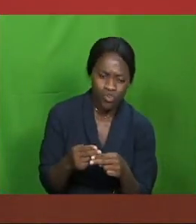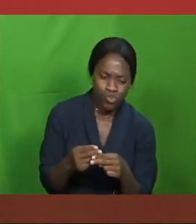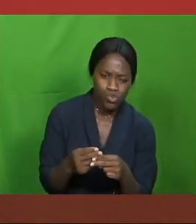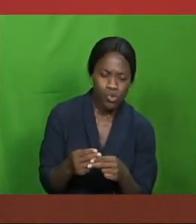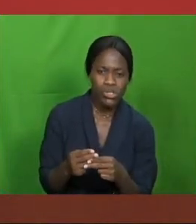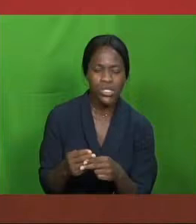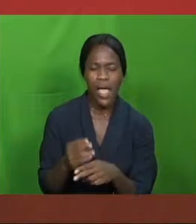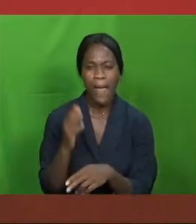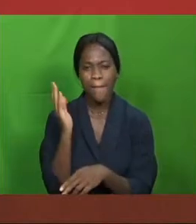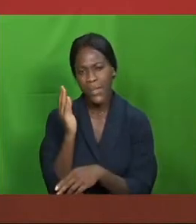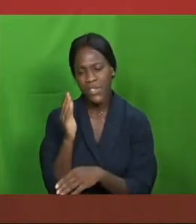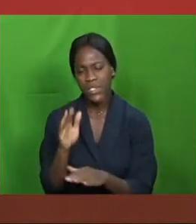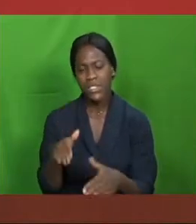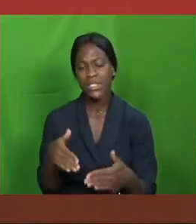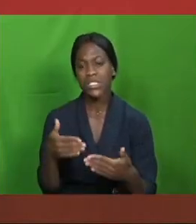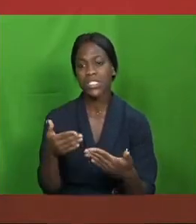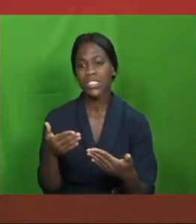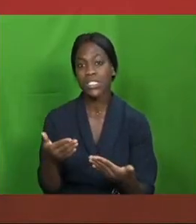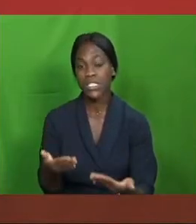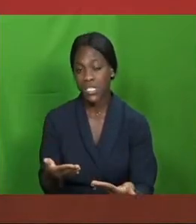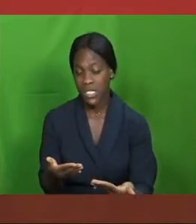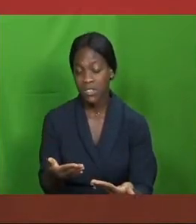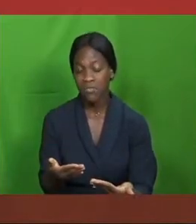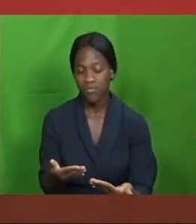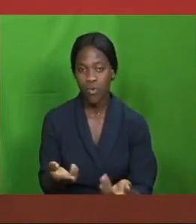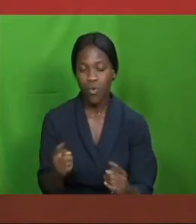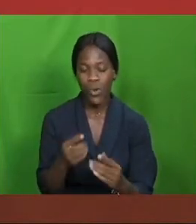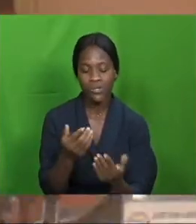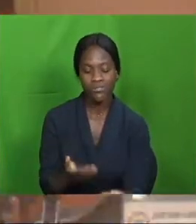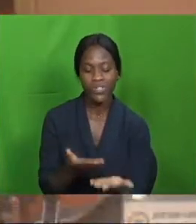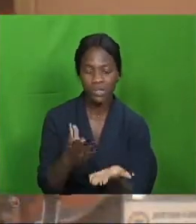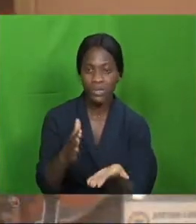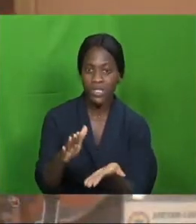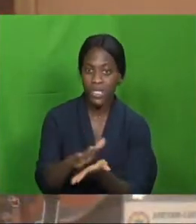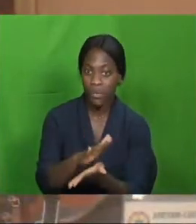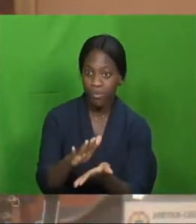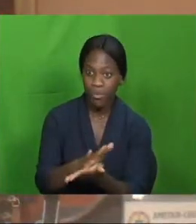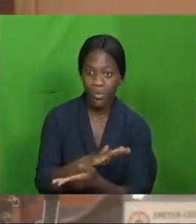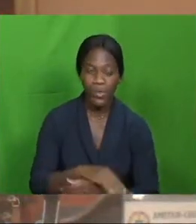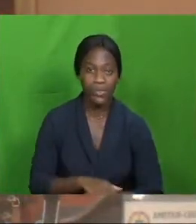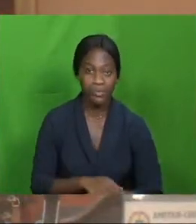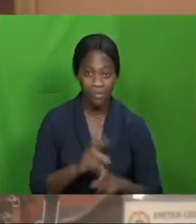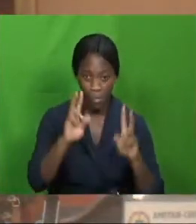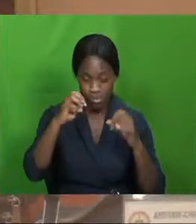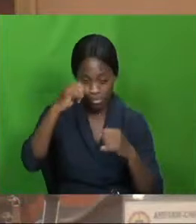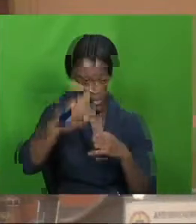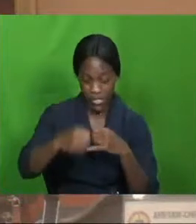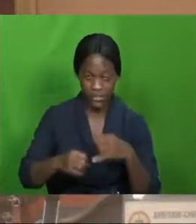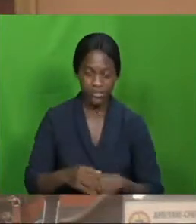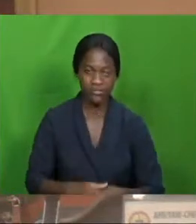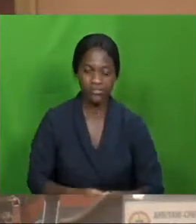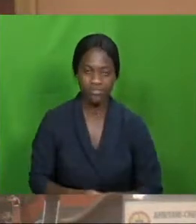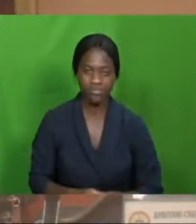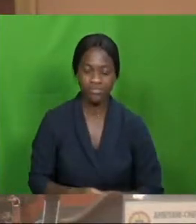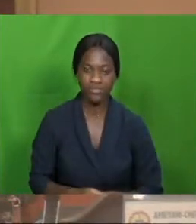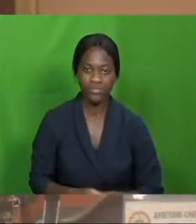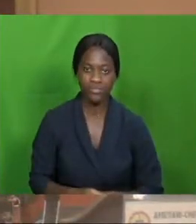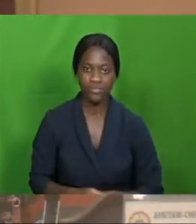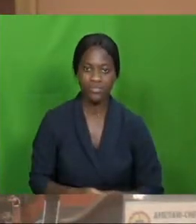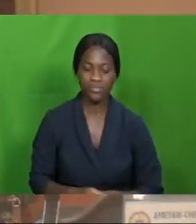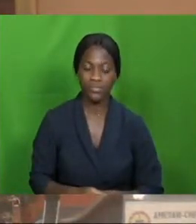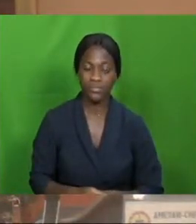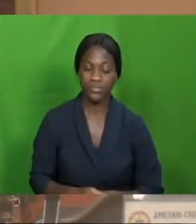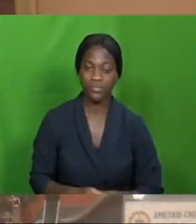made by him upon its presentation, unquote. The tenor of the